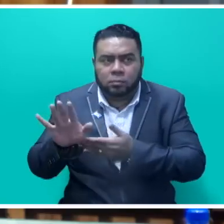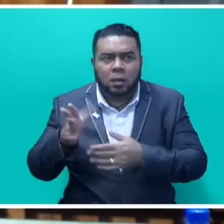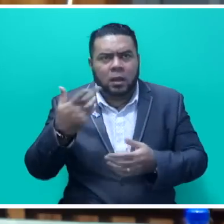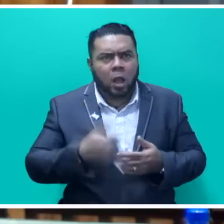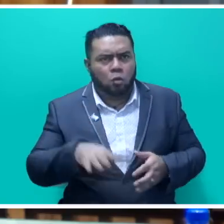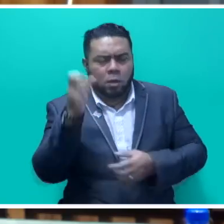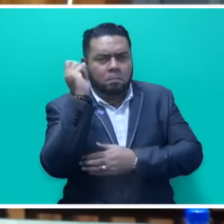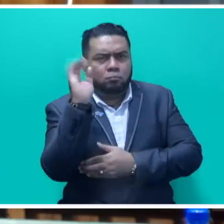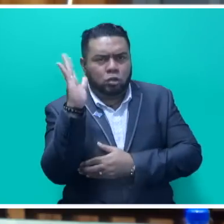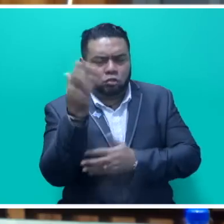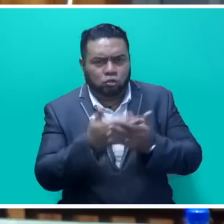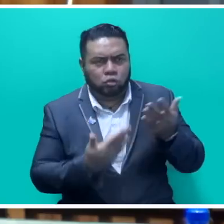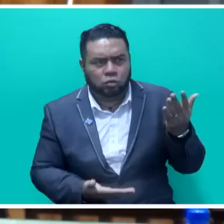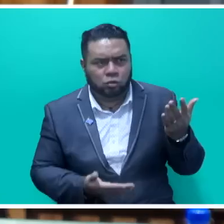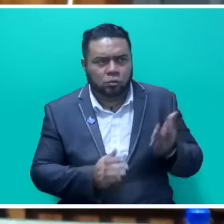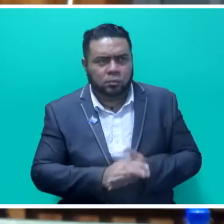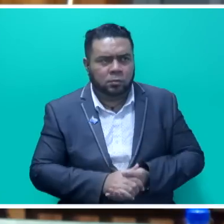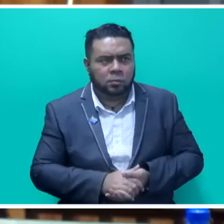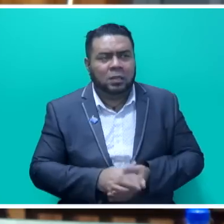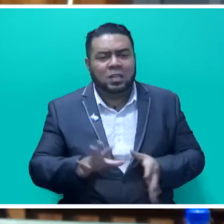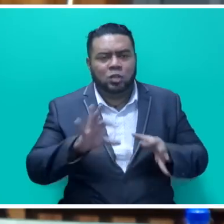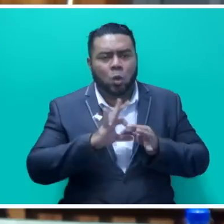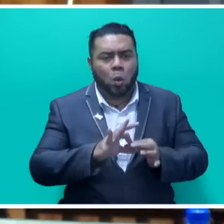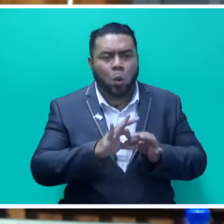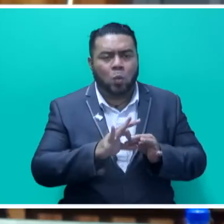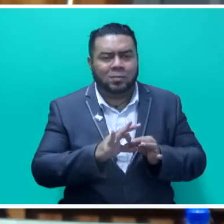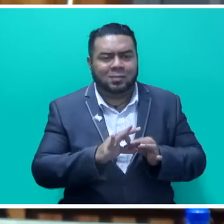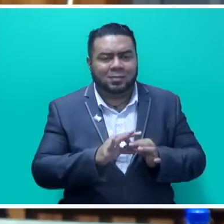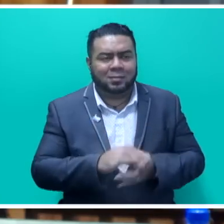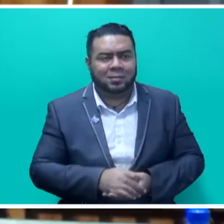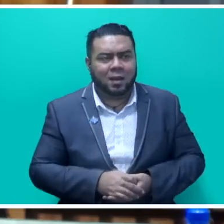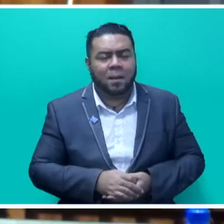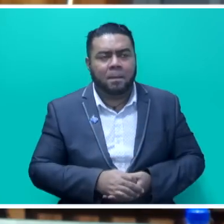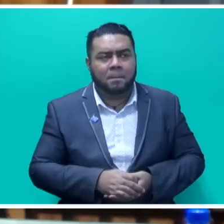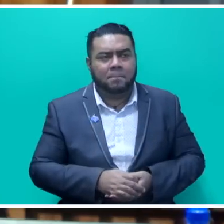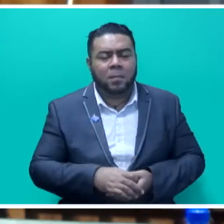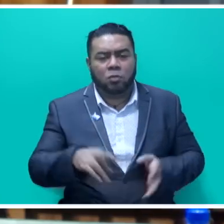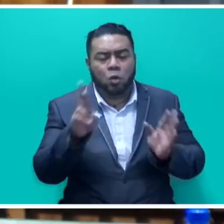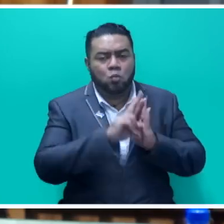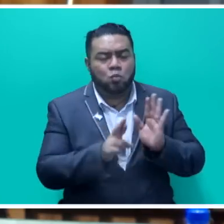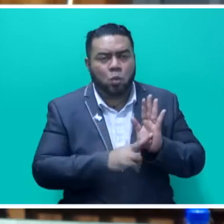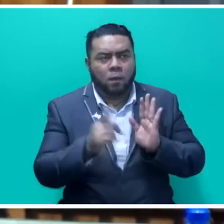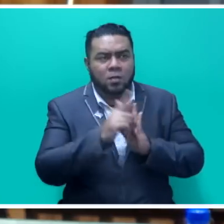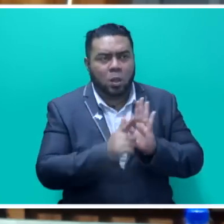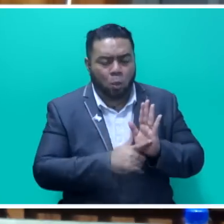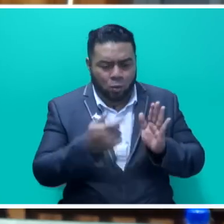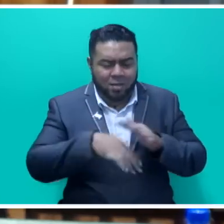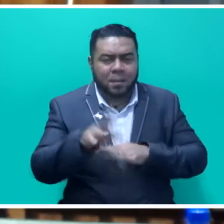that, now preaches its own concocted version of rule of law in this